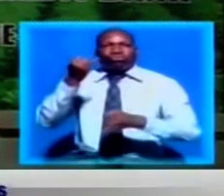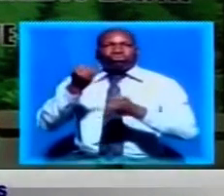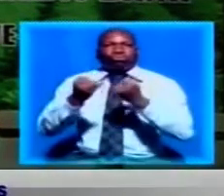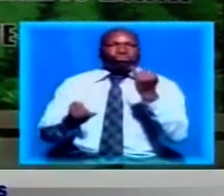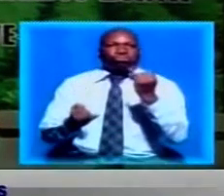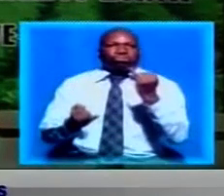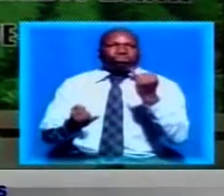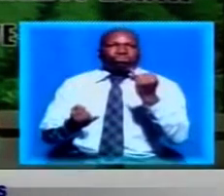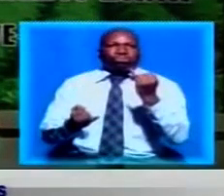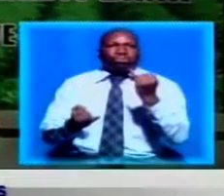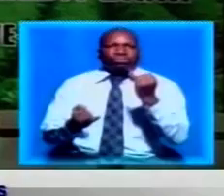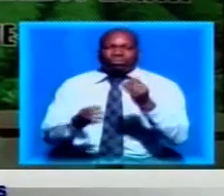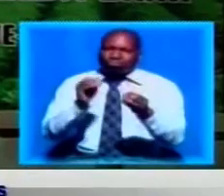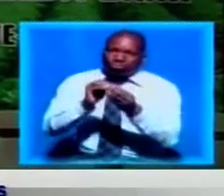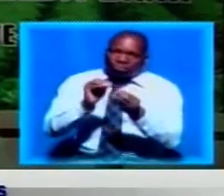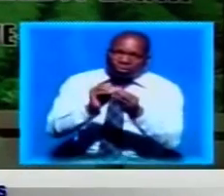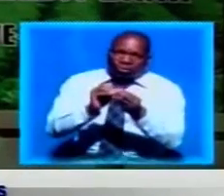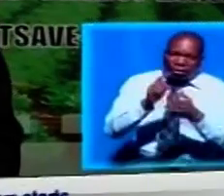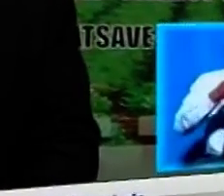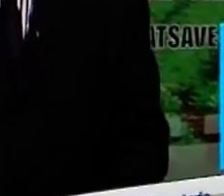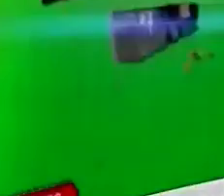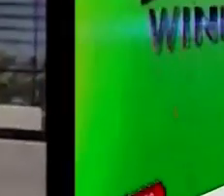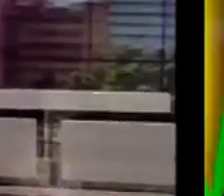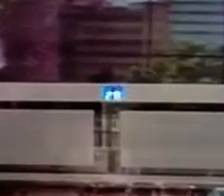to join us for more agriculture news next week.